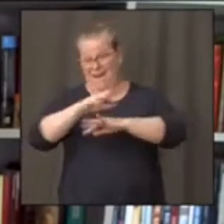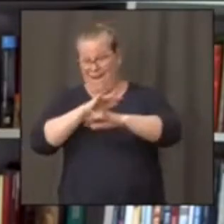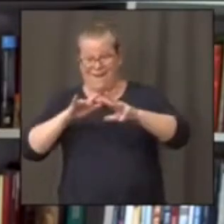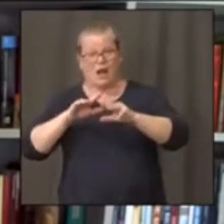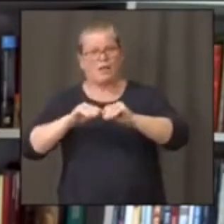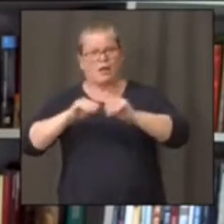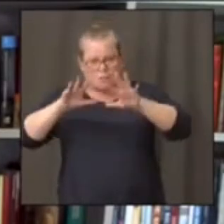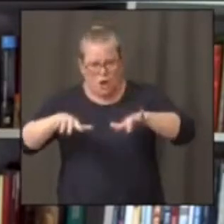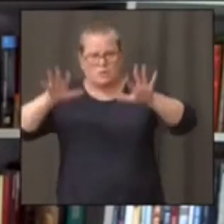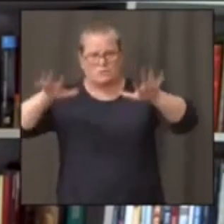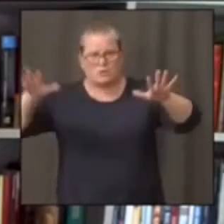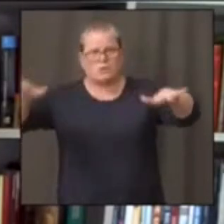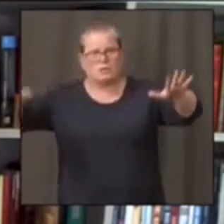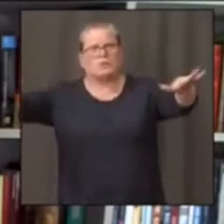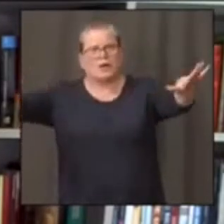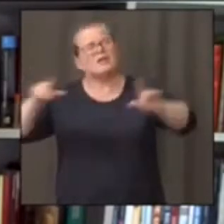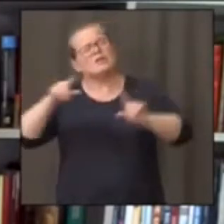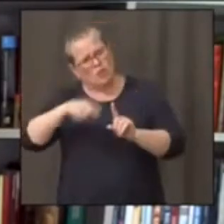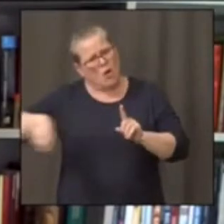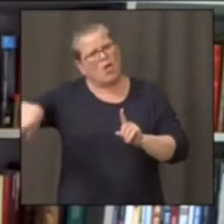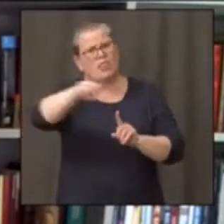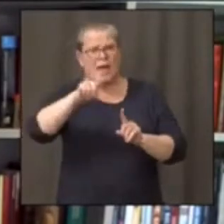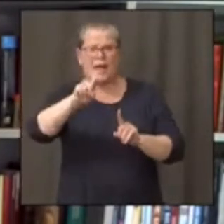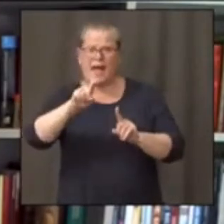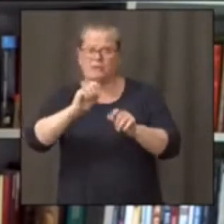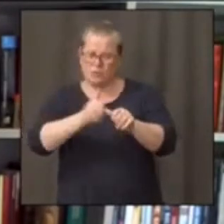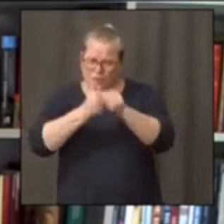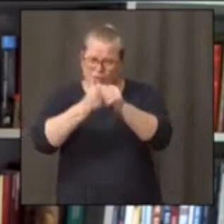really do their job in terms of public health prevention.